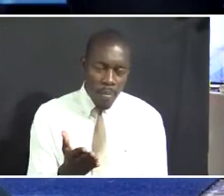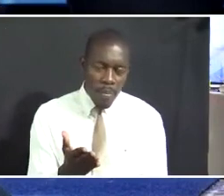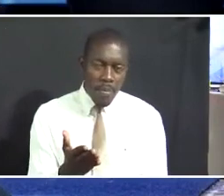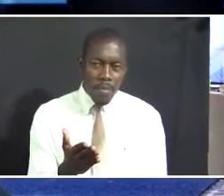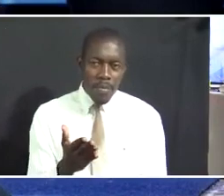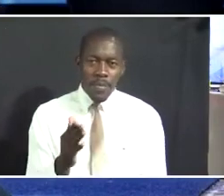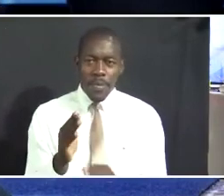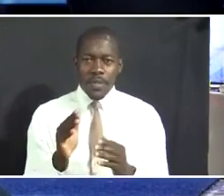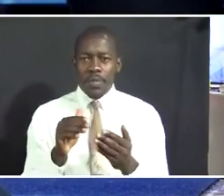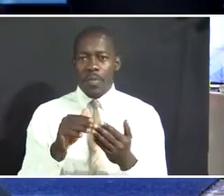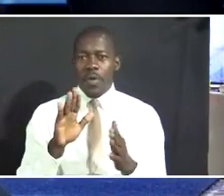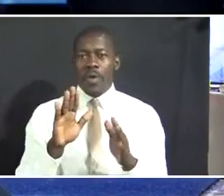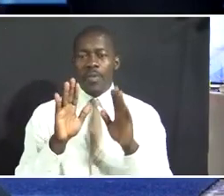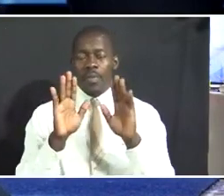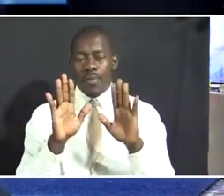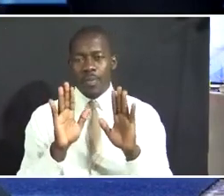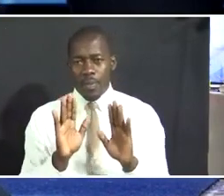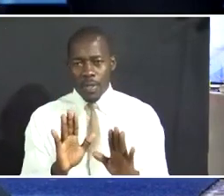read in,